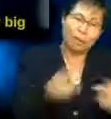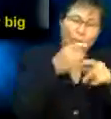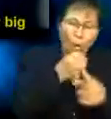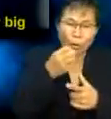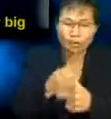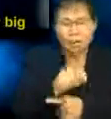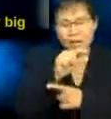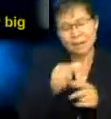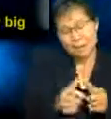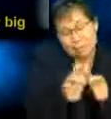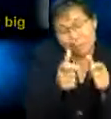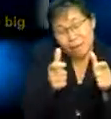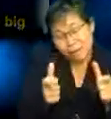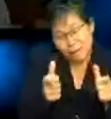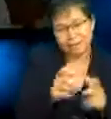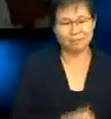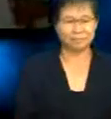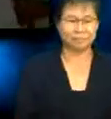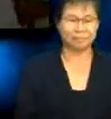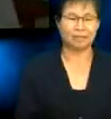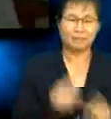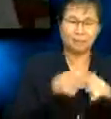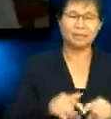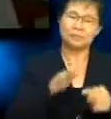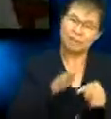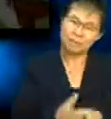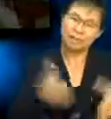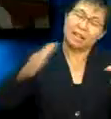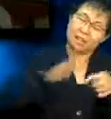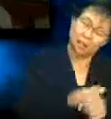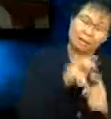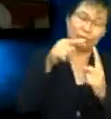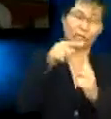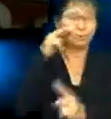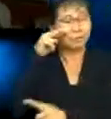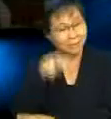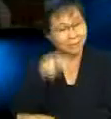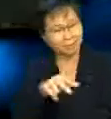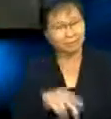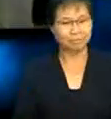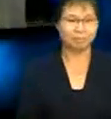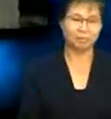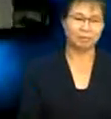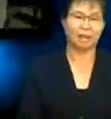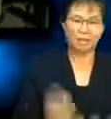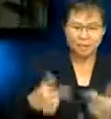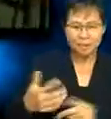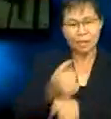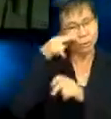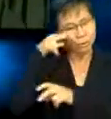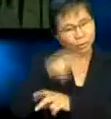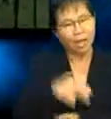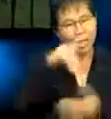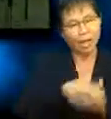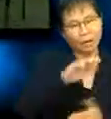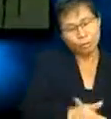big or slightly big, but big enough to see. Let's take a